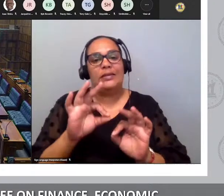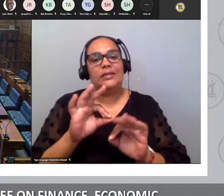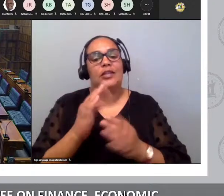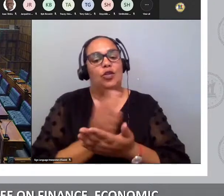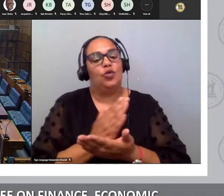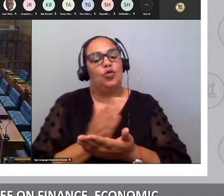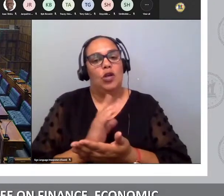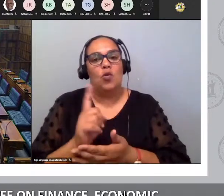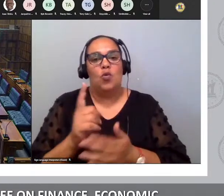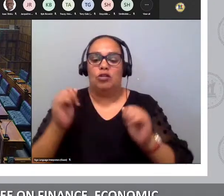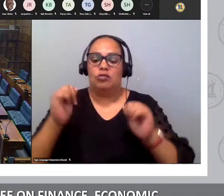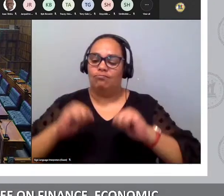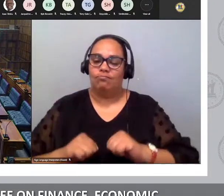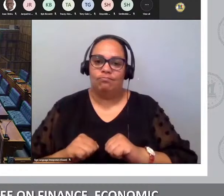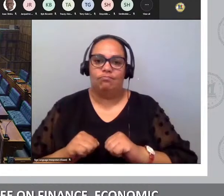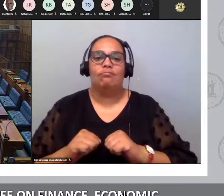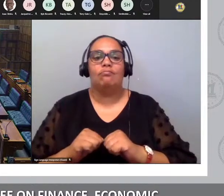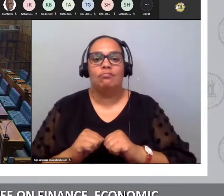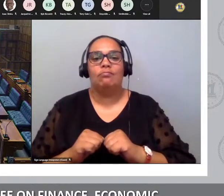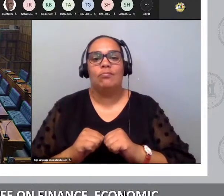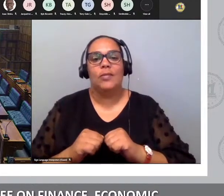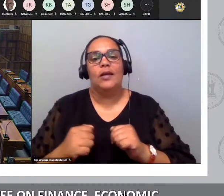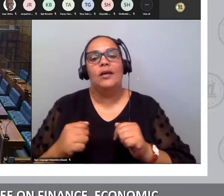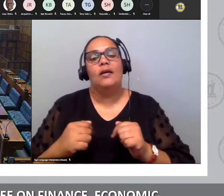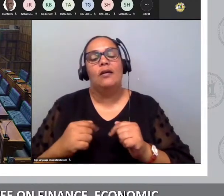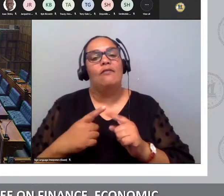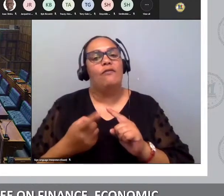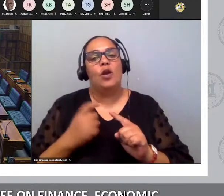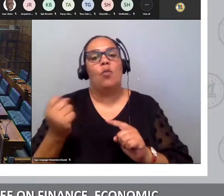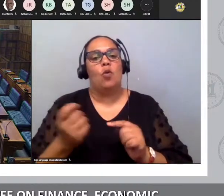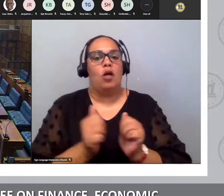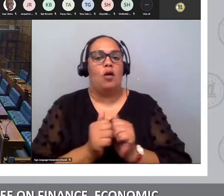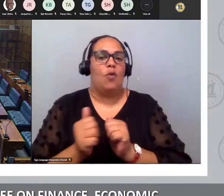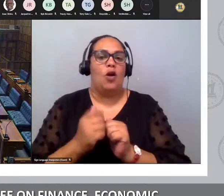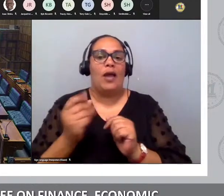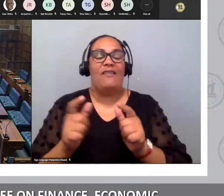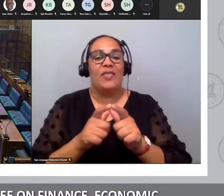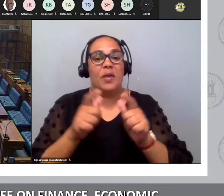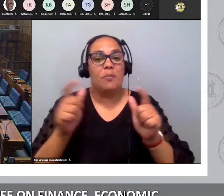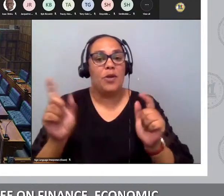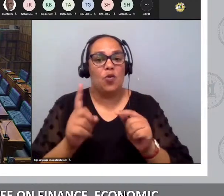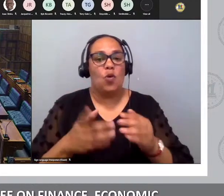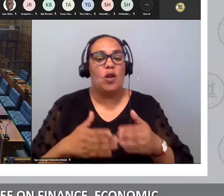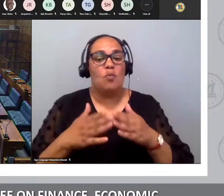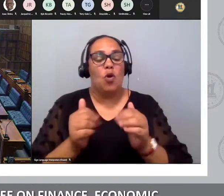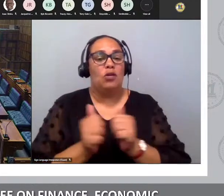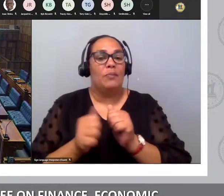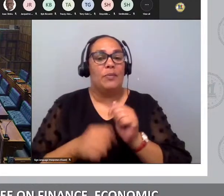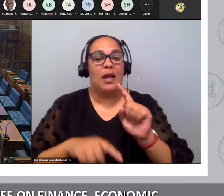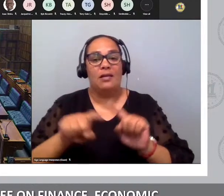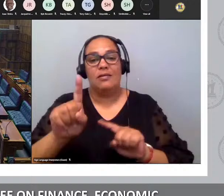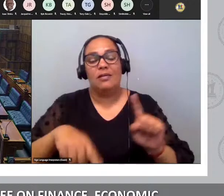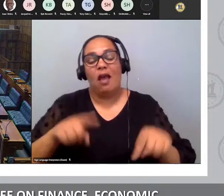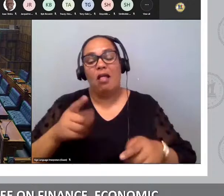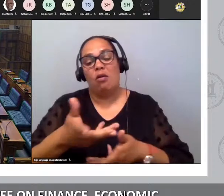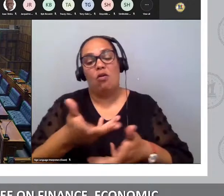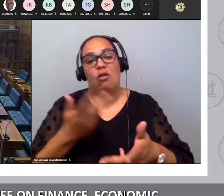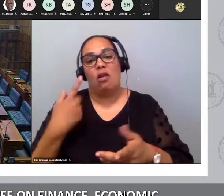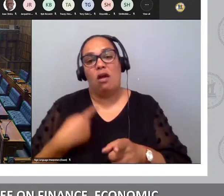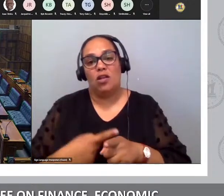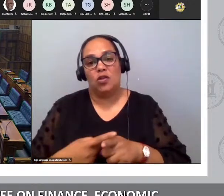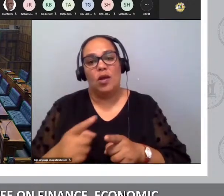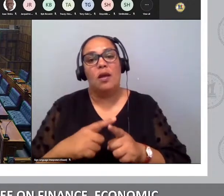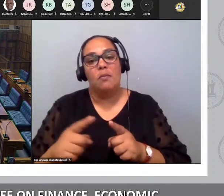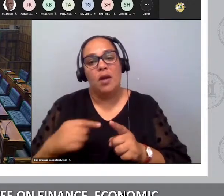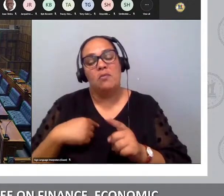shared agreement um across the board from all the stakeholders we had that massive Port stakeholder dialogue last week and it was agreed